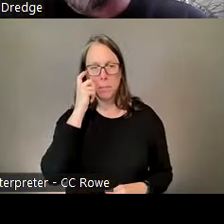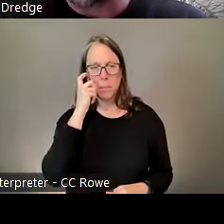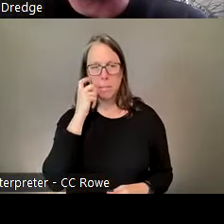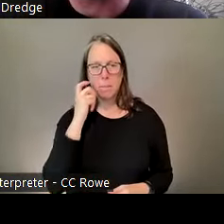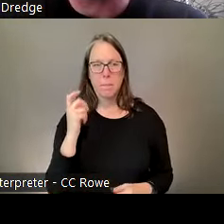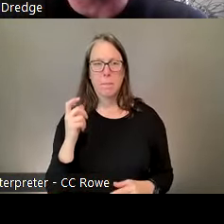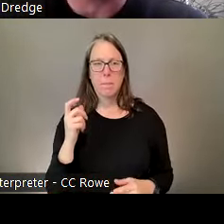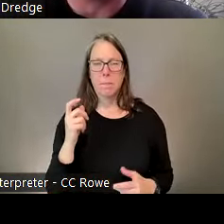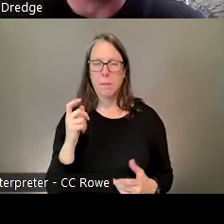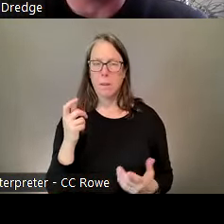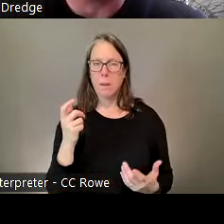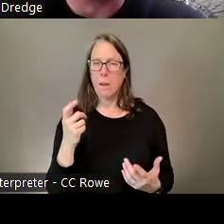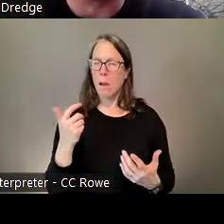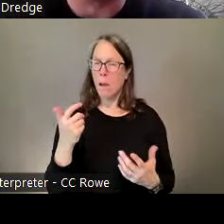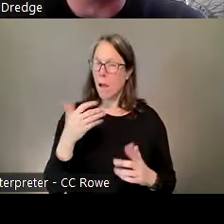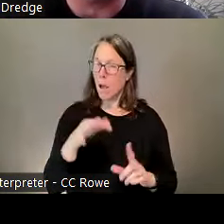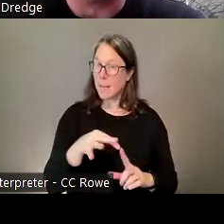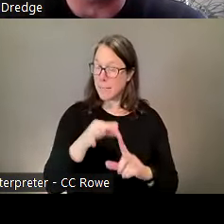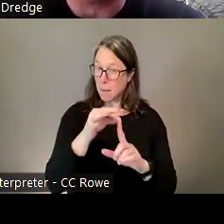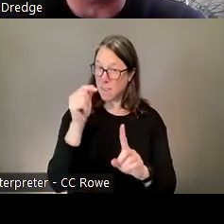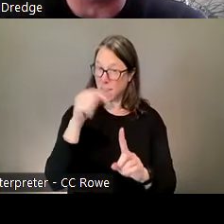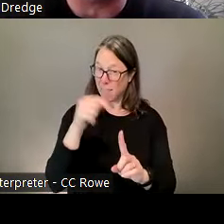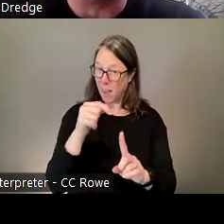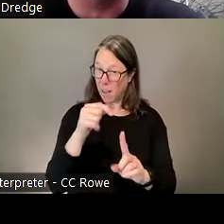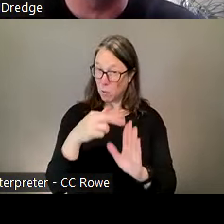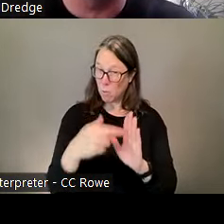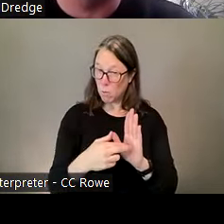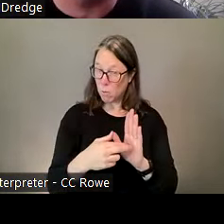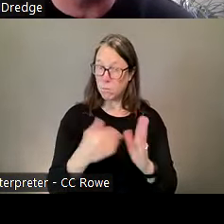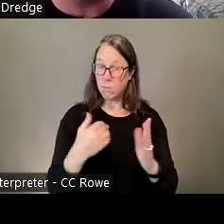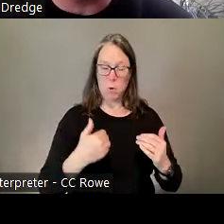the sort of exception to that is in early infancy.